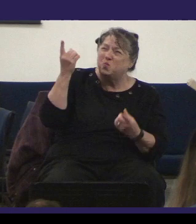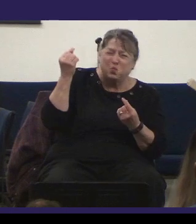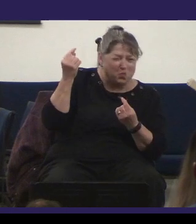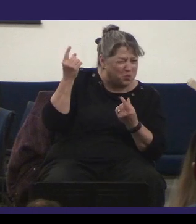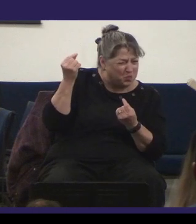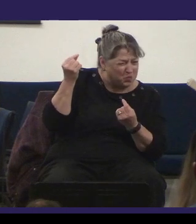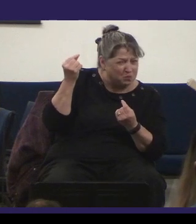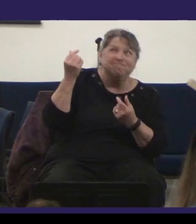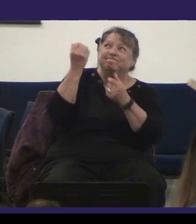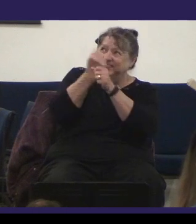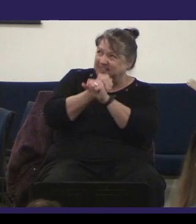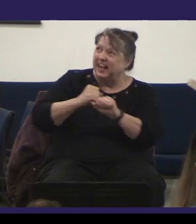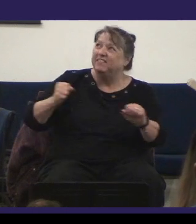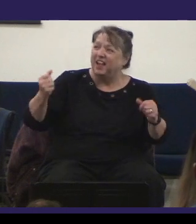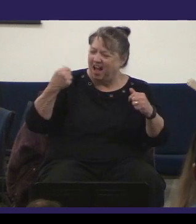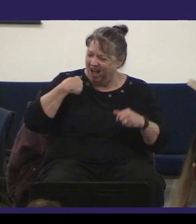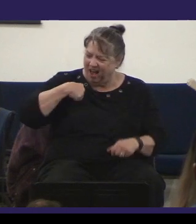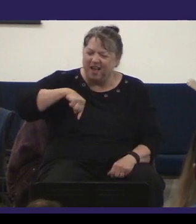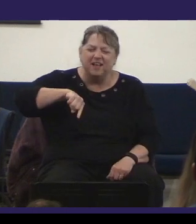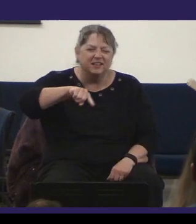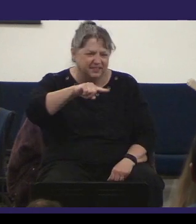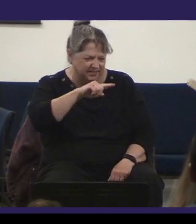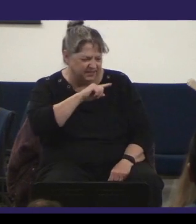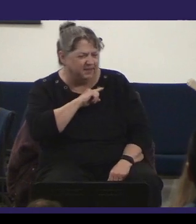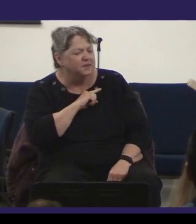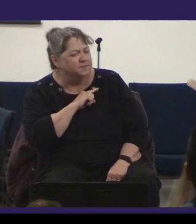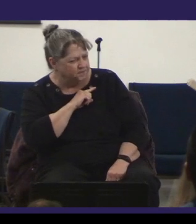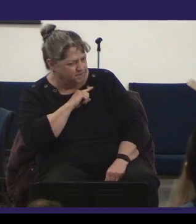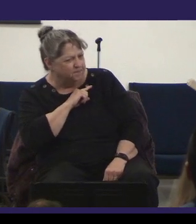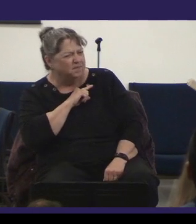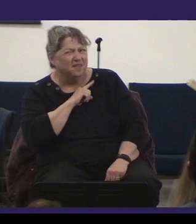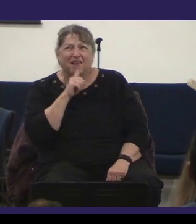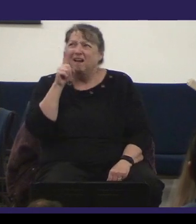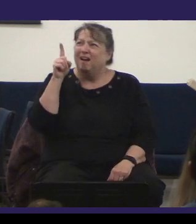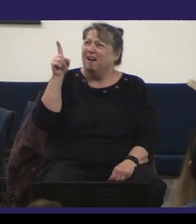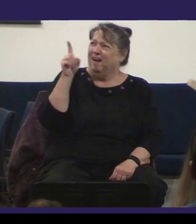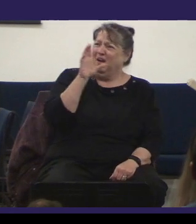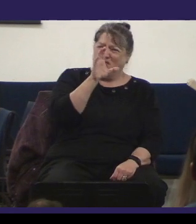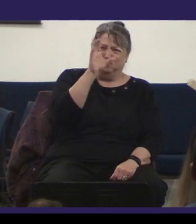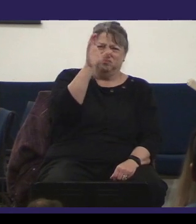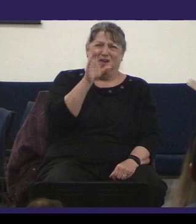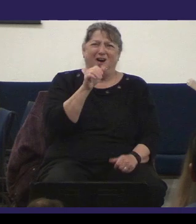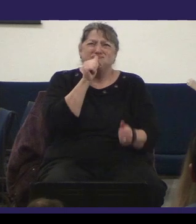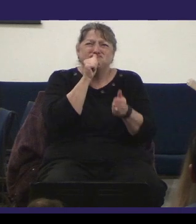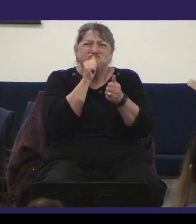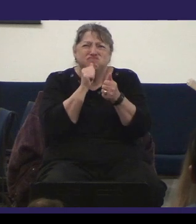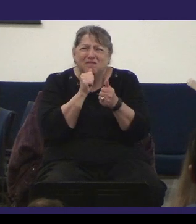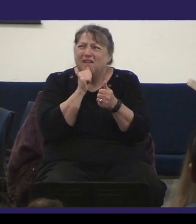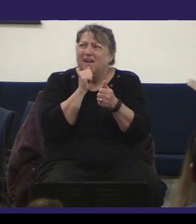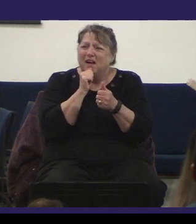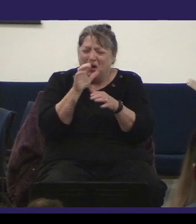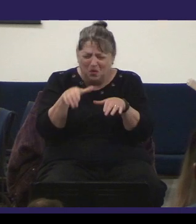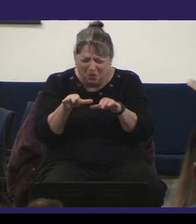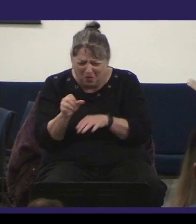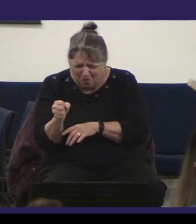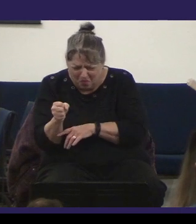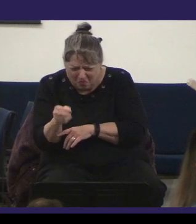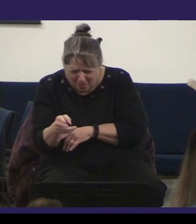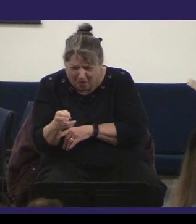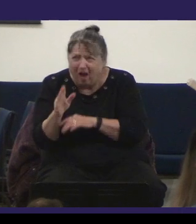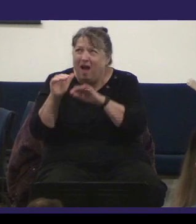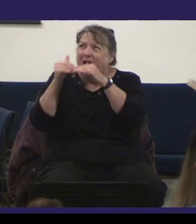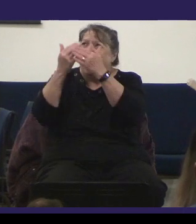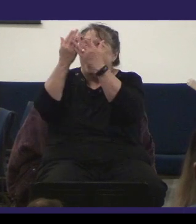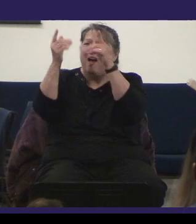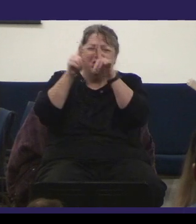does, he saves us. He bore the cross, beat the grave, let heaven and